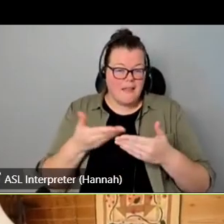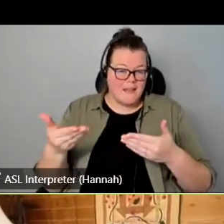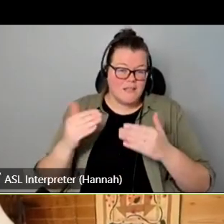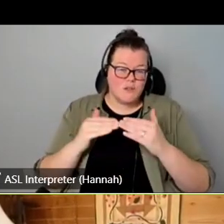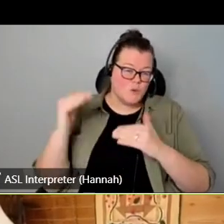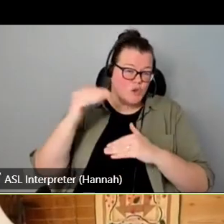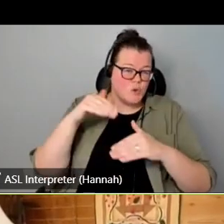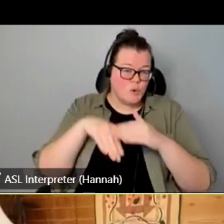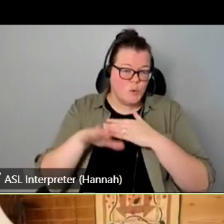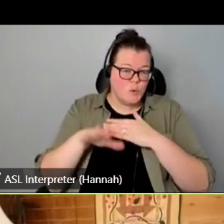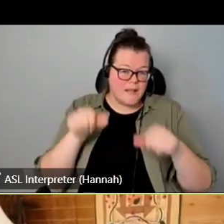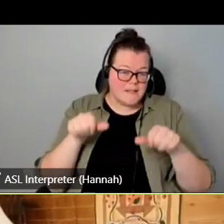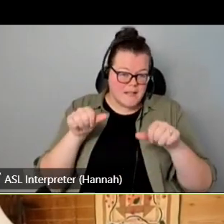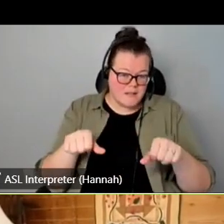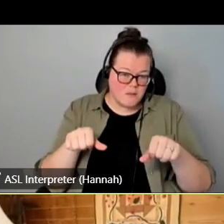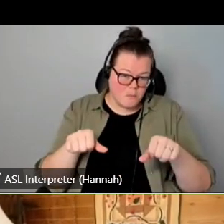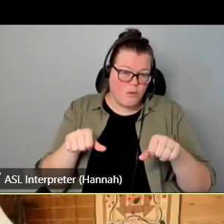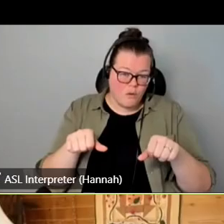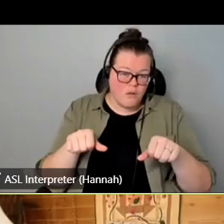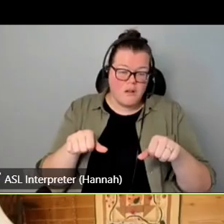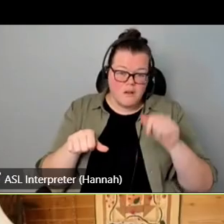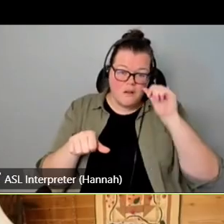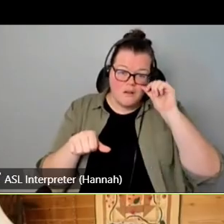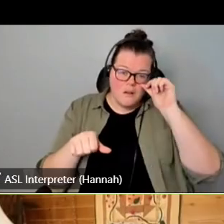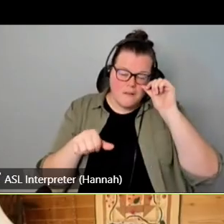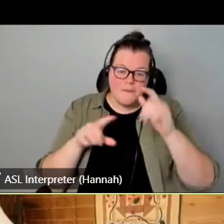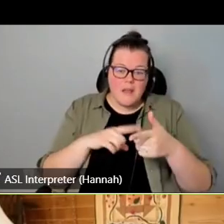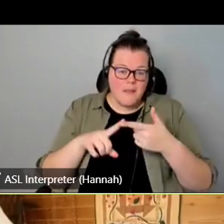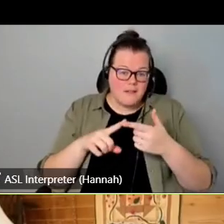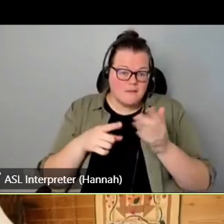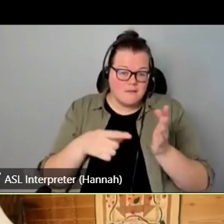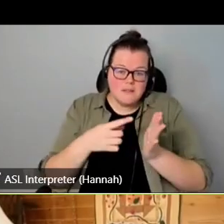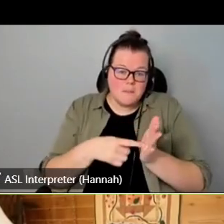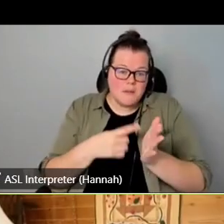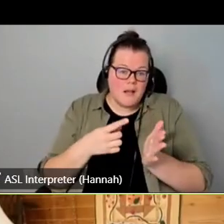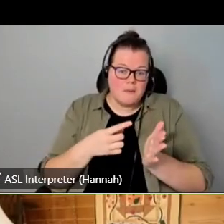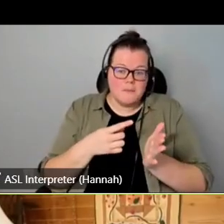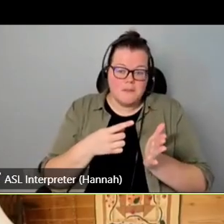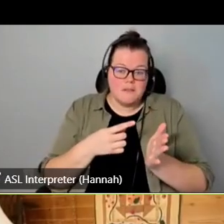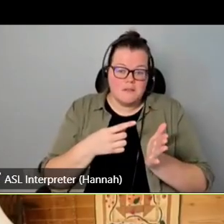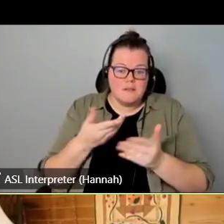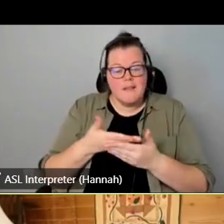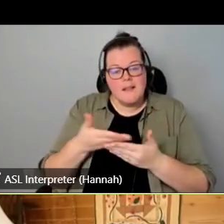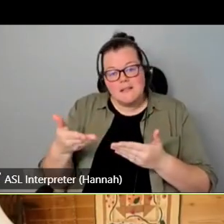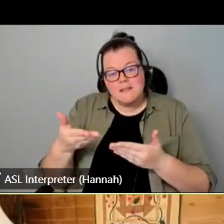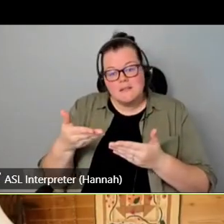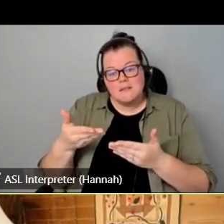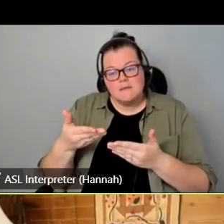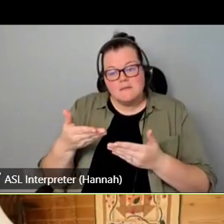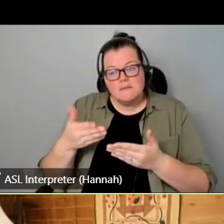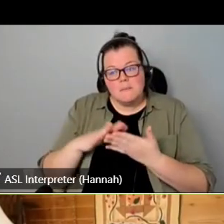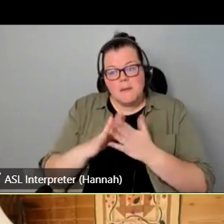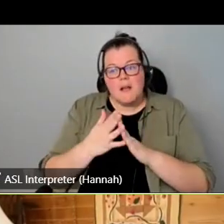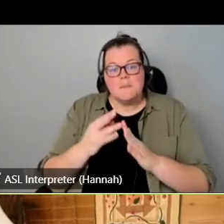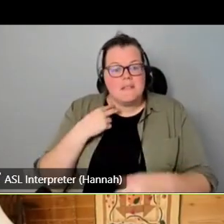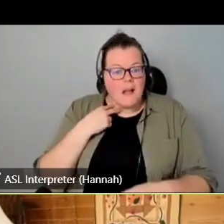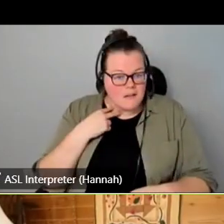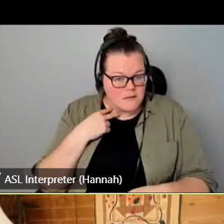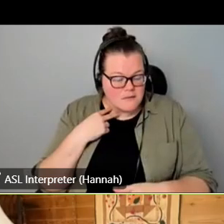And then what happens is sometimes things get clogged up